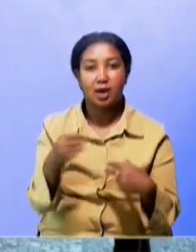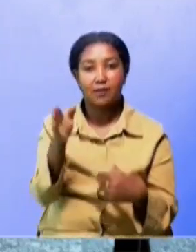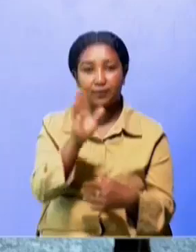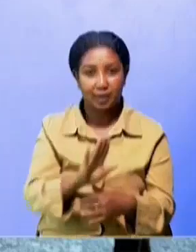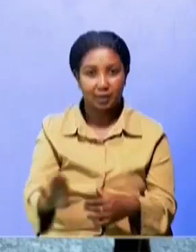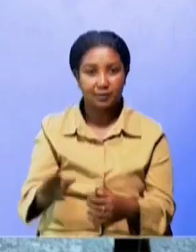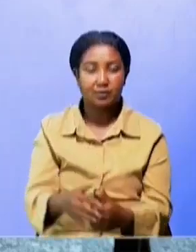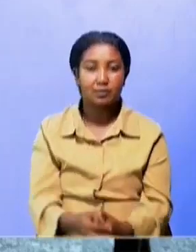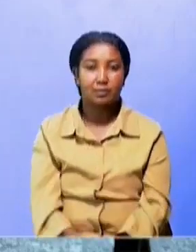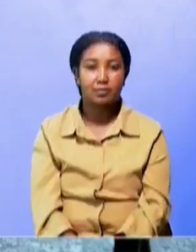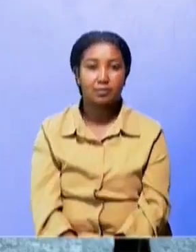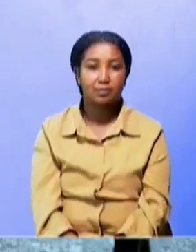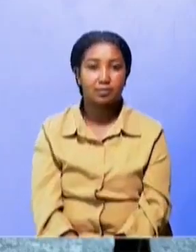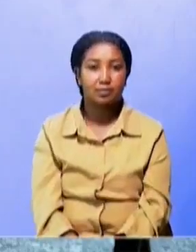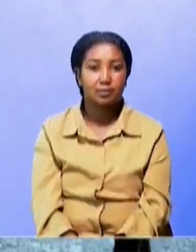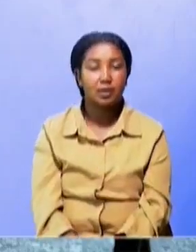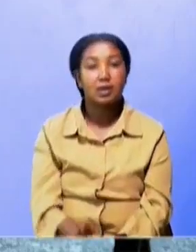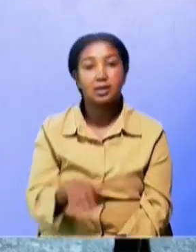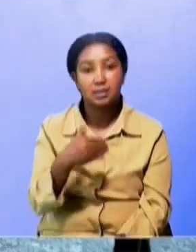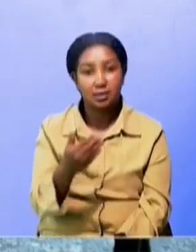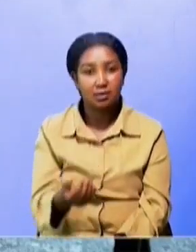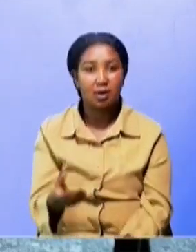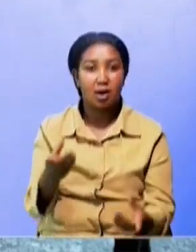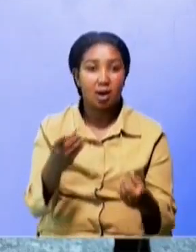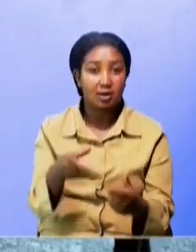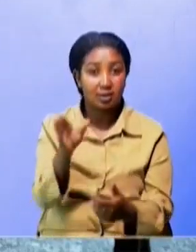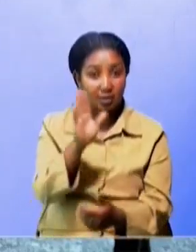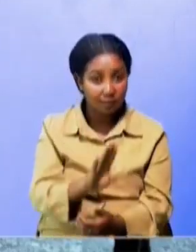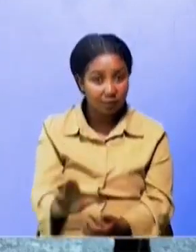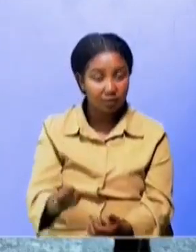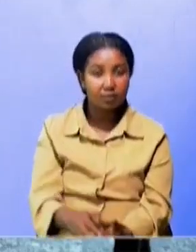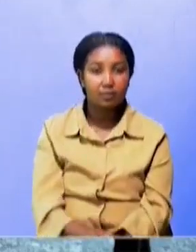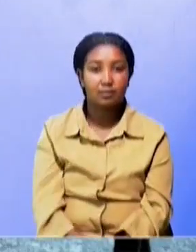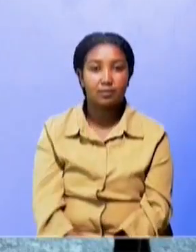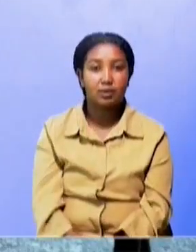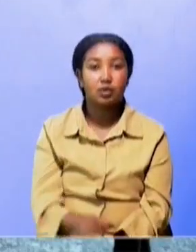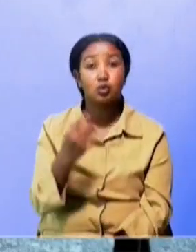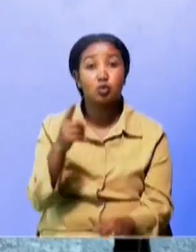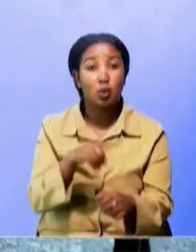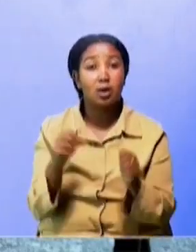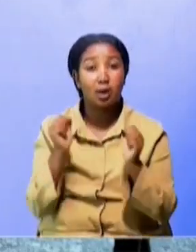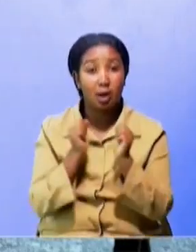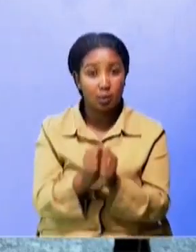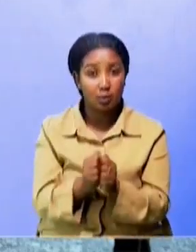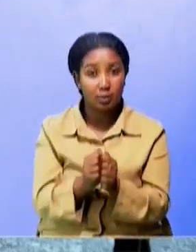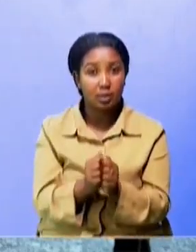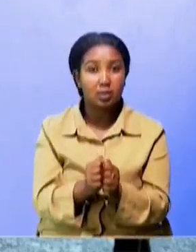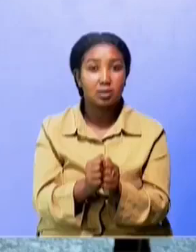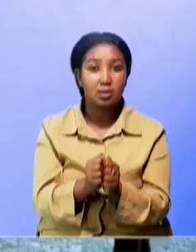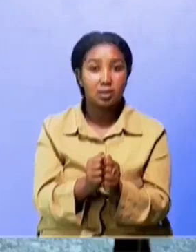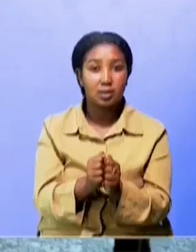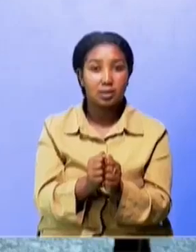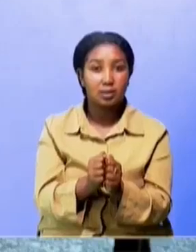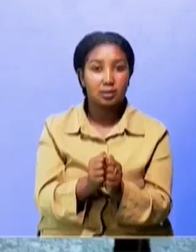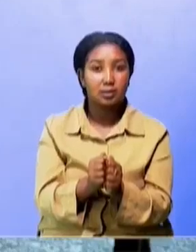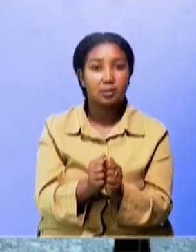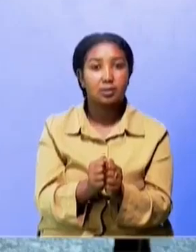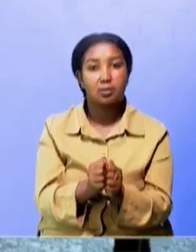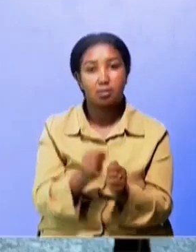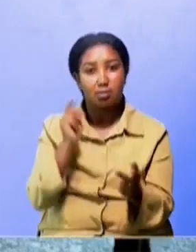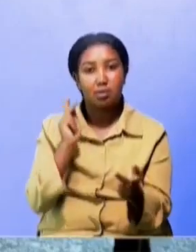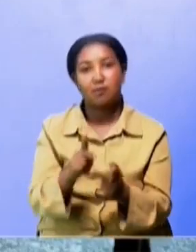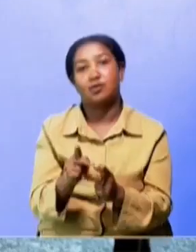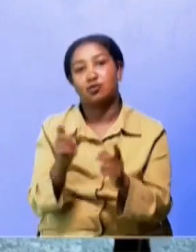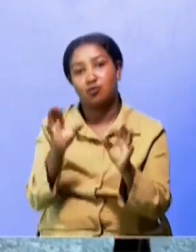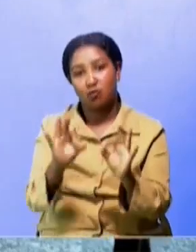never, and then have never. It usually goes with what? With the perfect form,